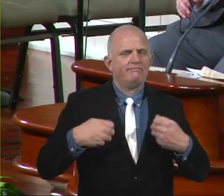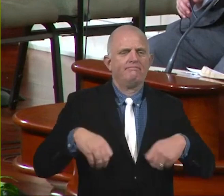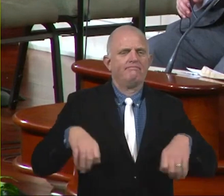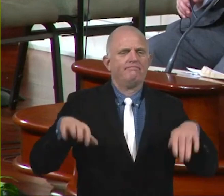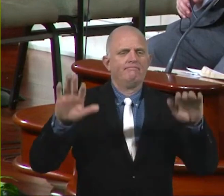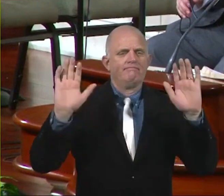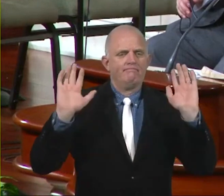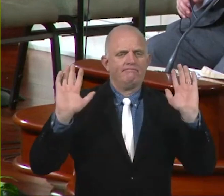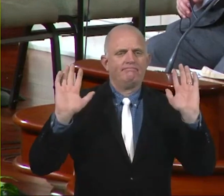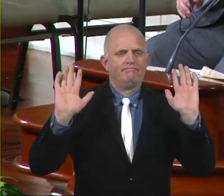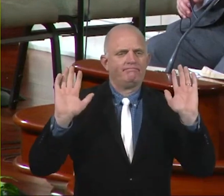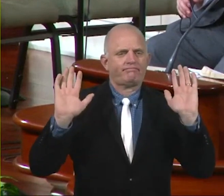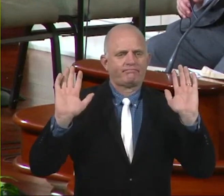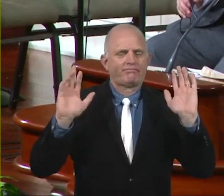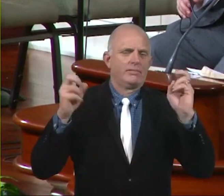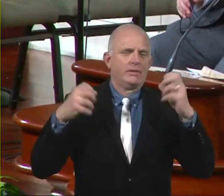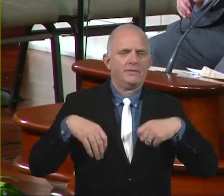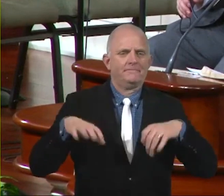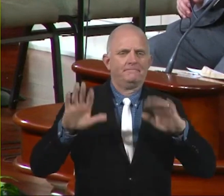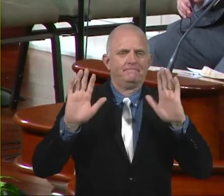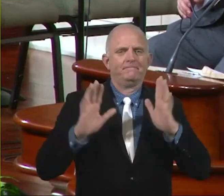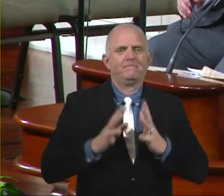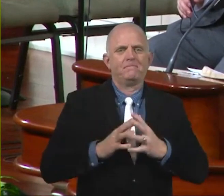He laid them down.